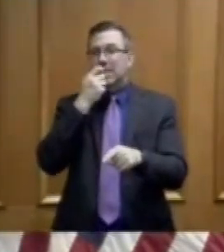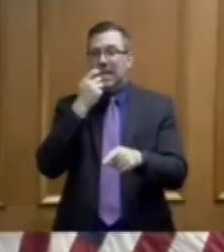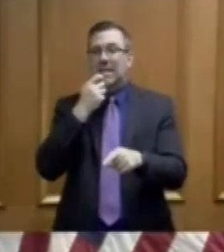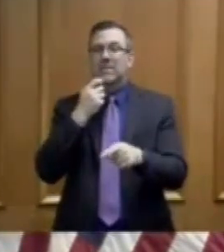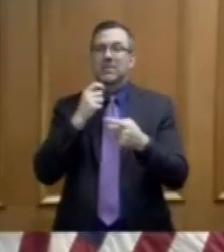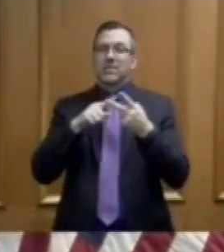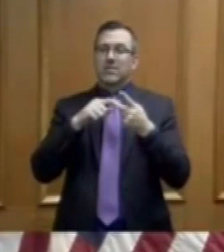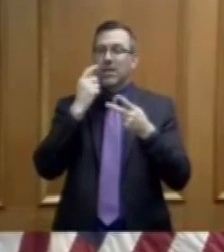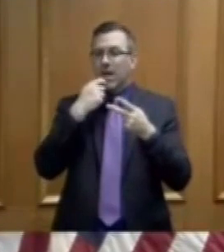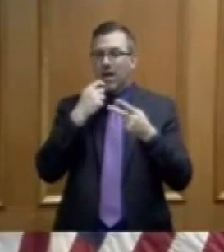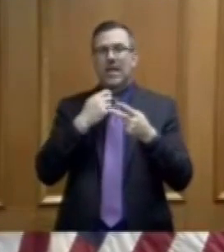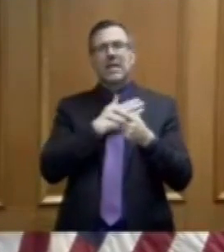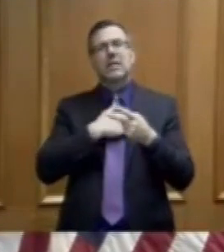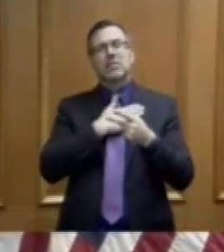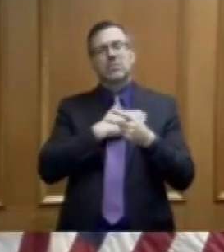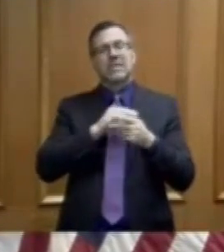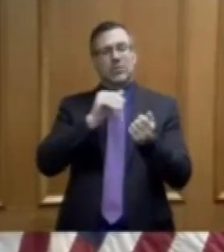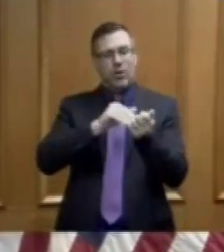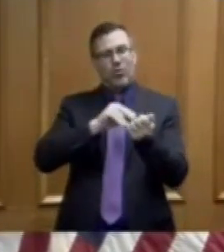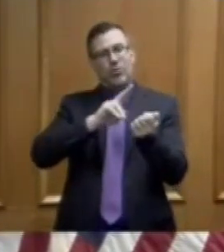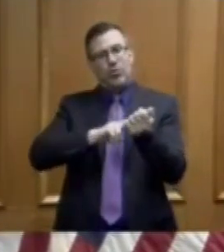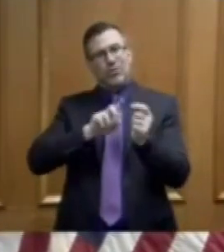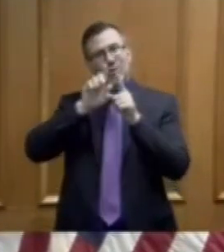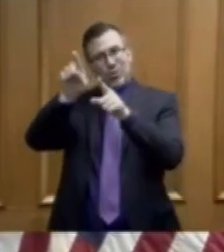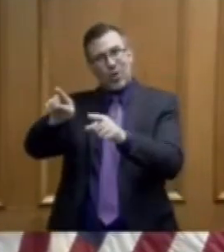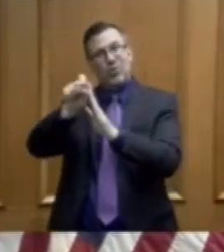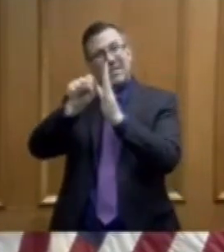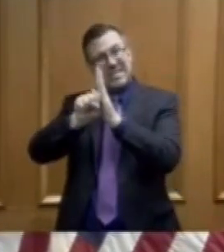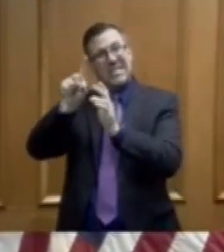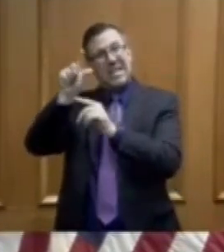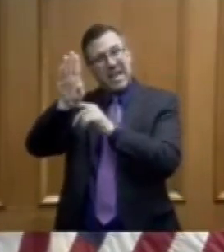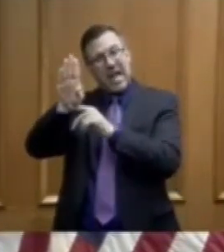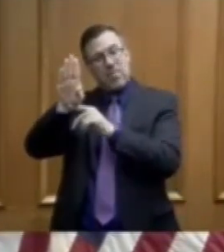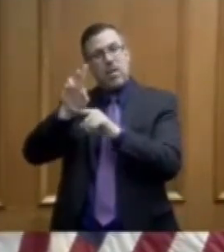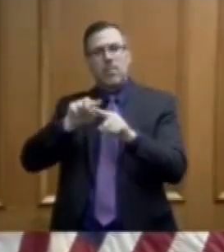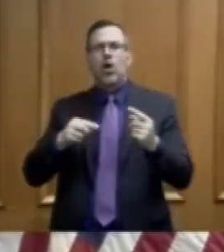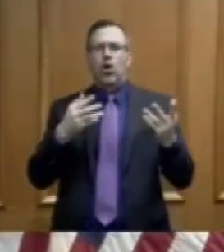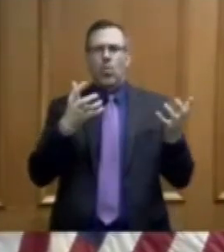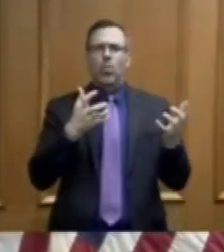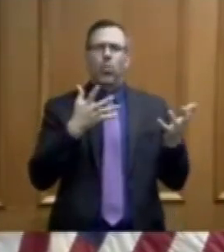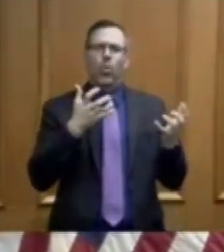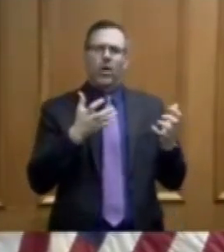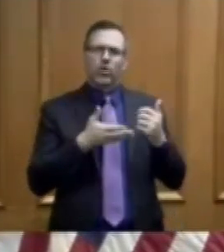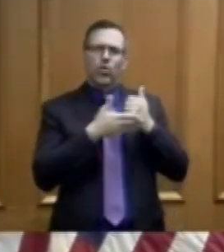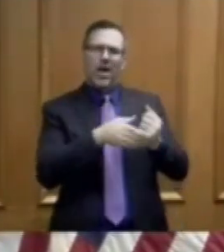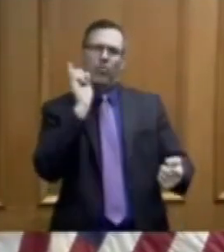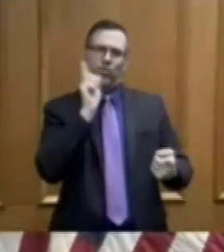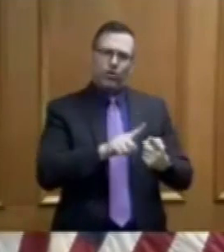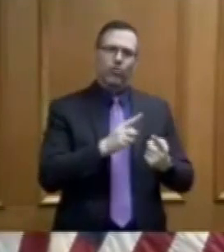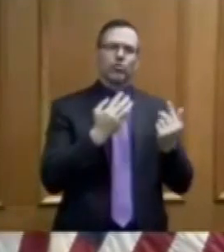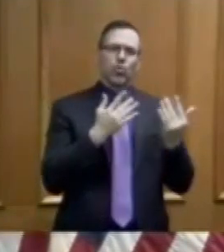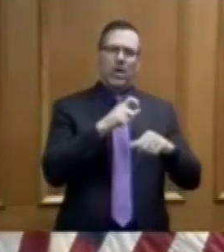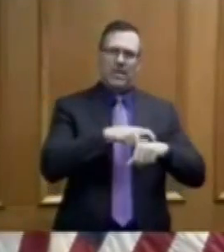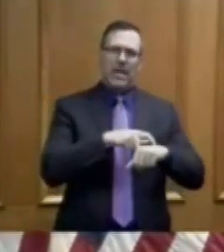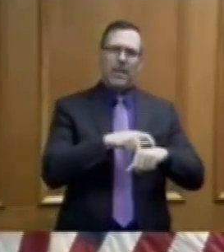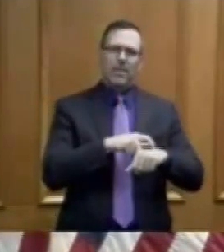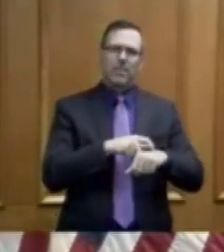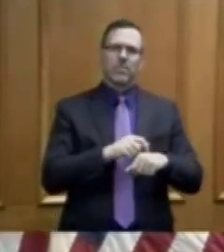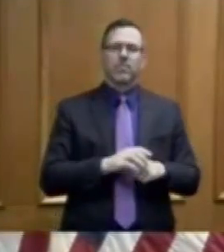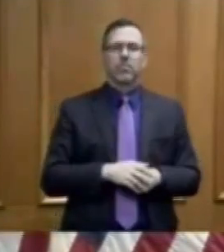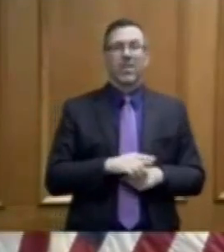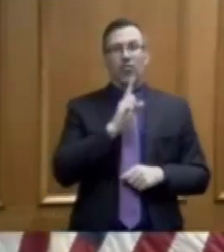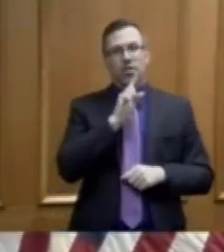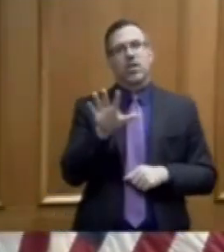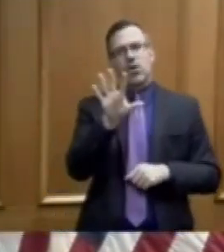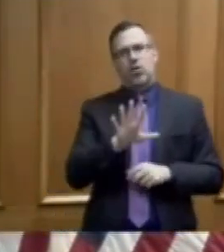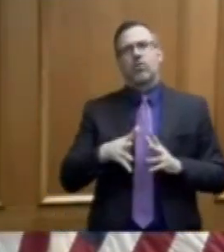will allow a quick turnaround. But meanwhile, we want to solve the problem even in our private labs. And nationally, there is a real effort to do that. As